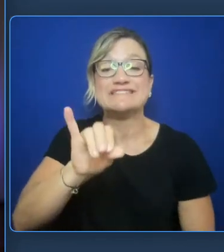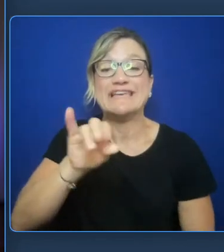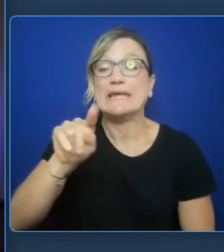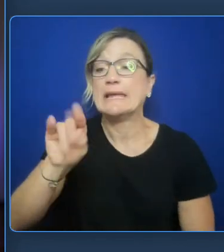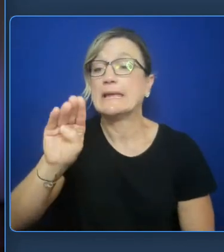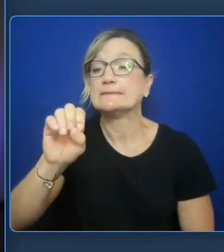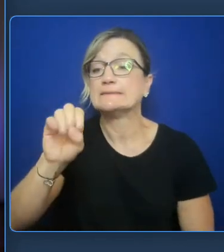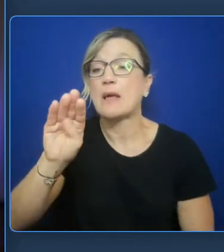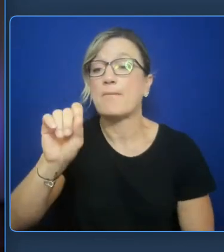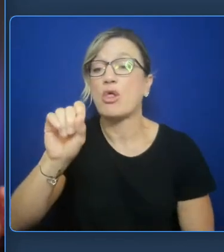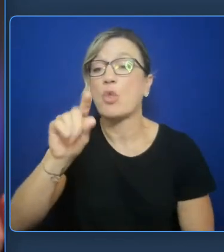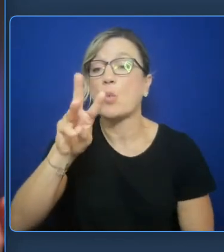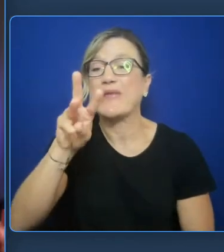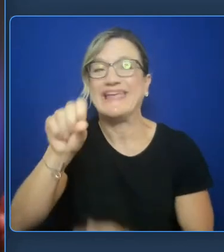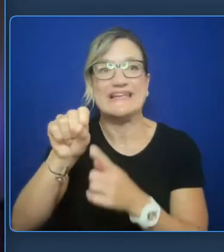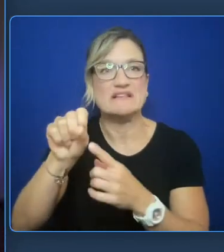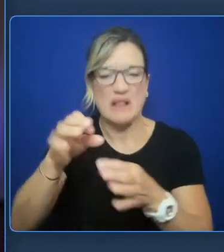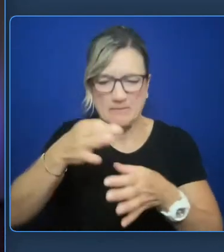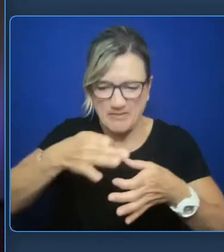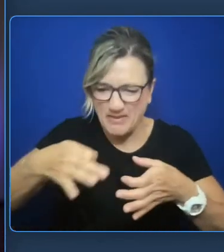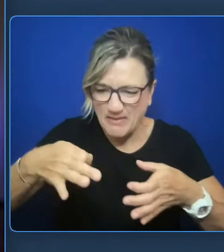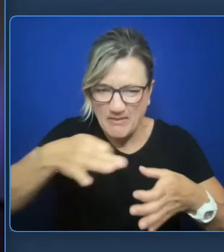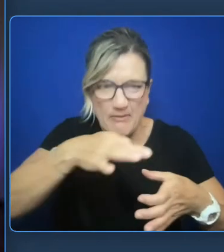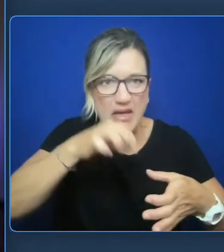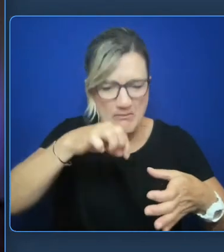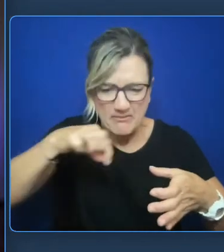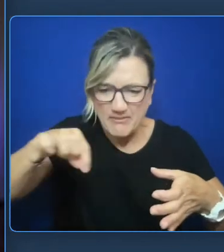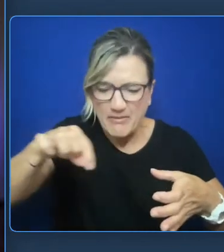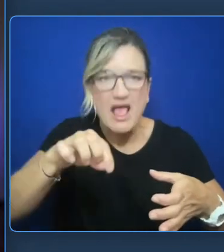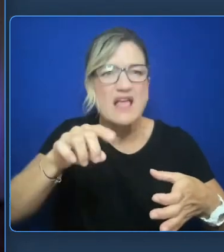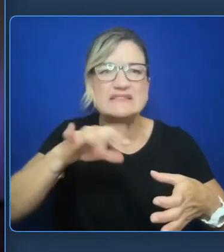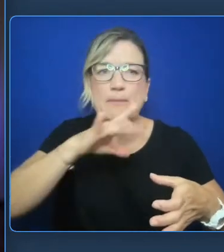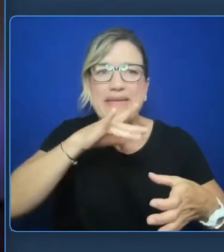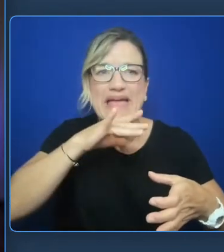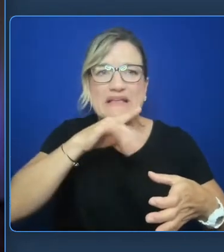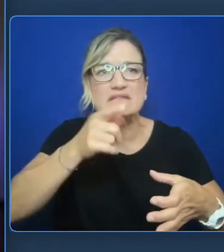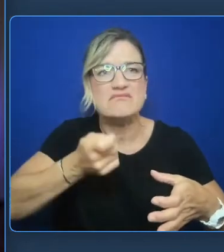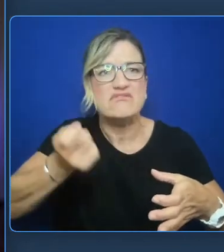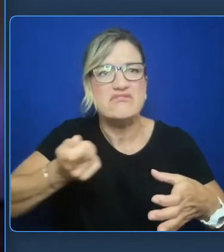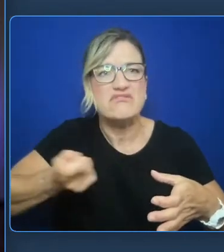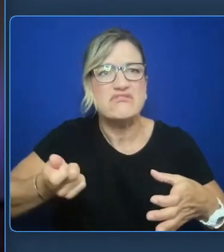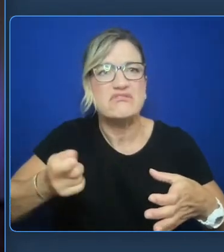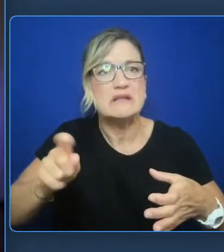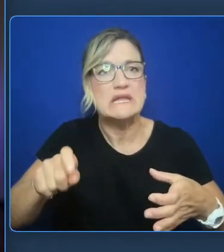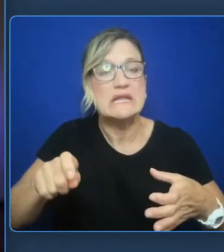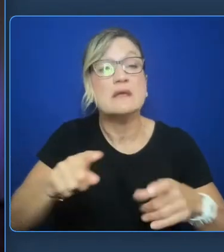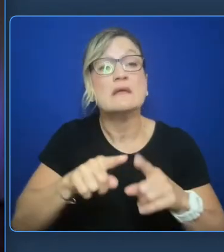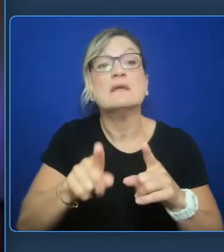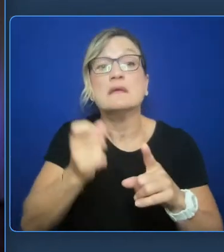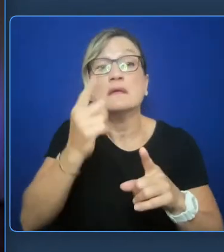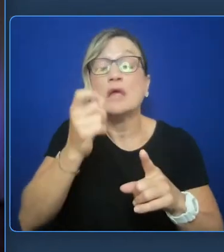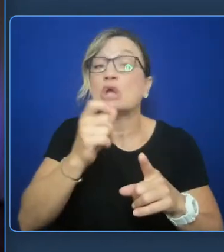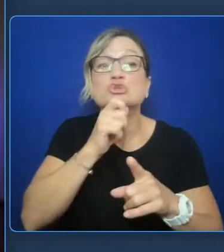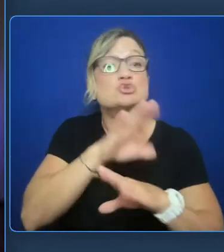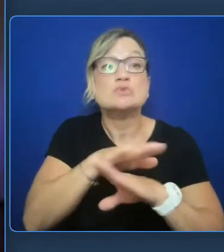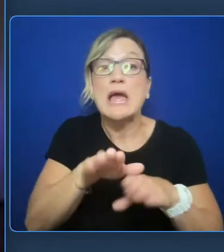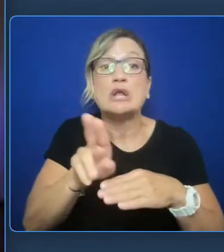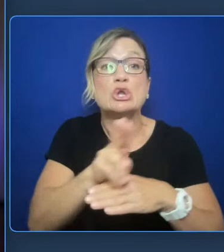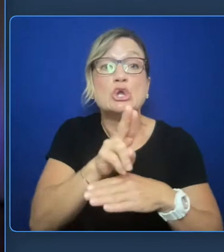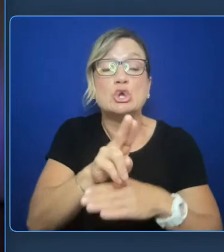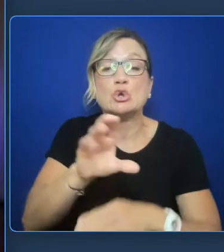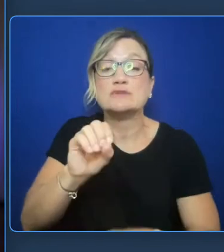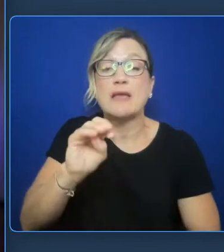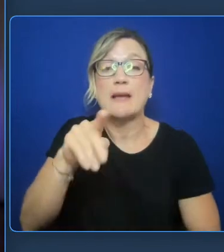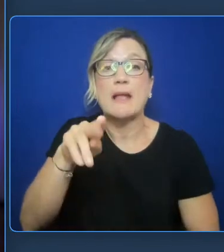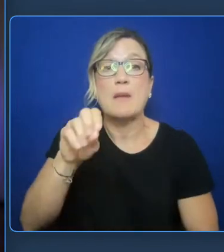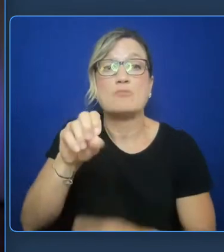giant fuzzy little balls of whatever is a mess. One thing not to do with a computer is don't use